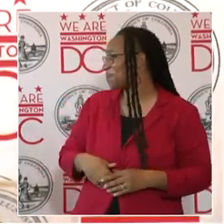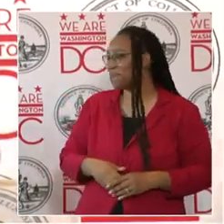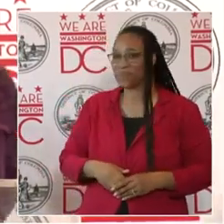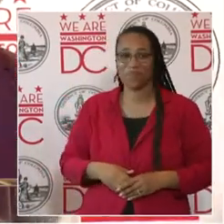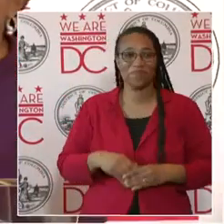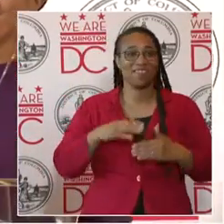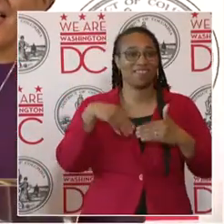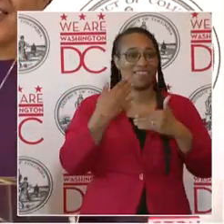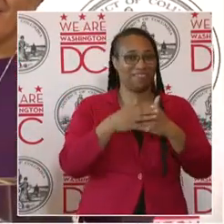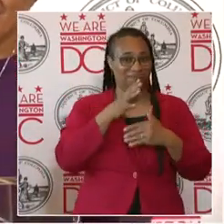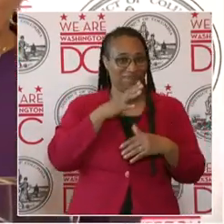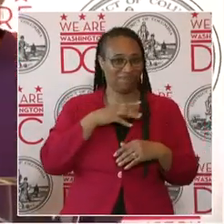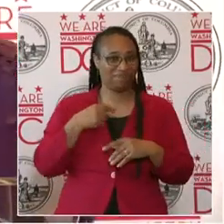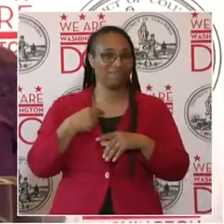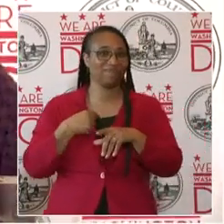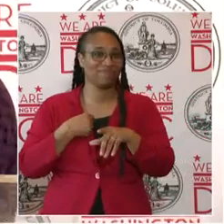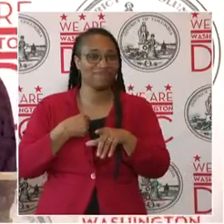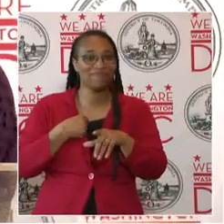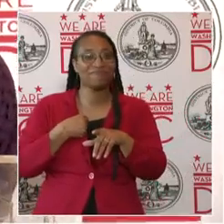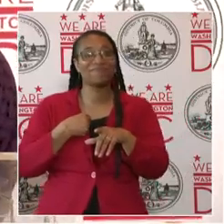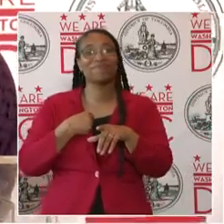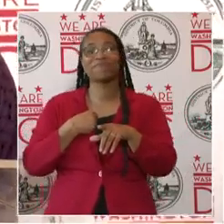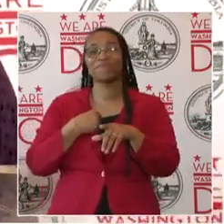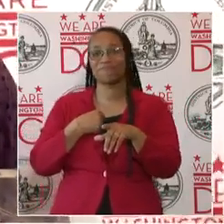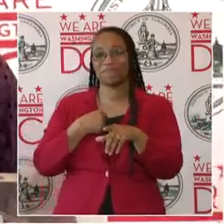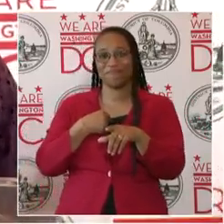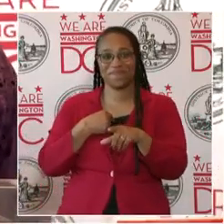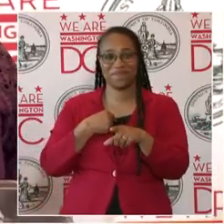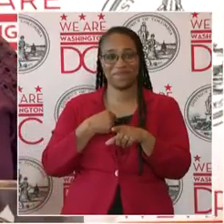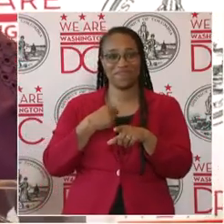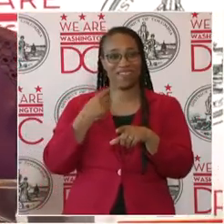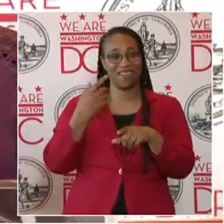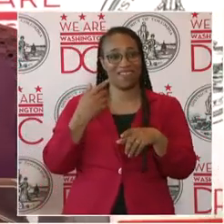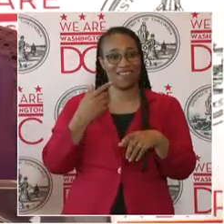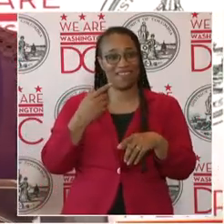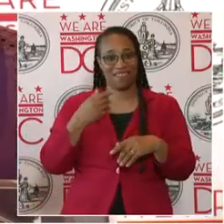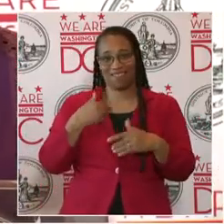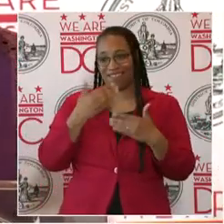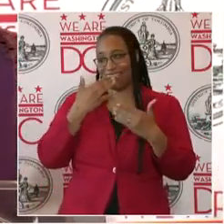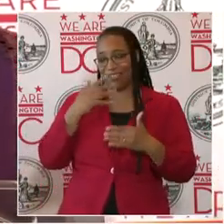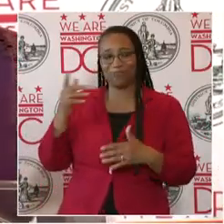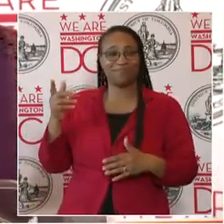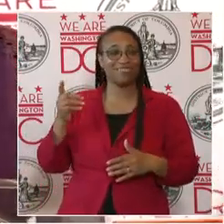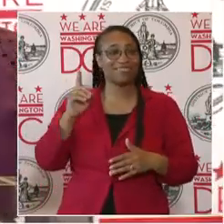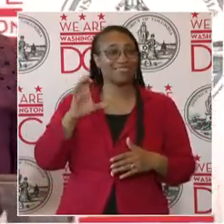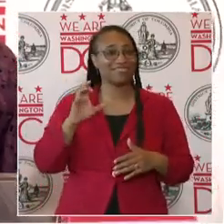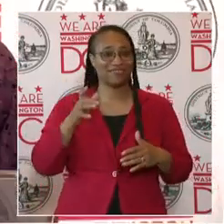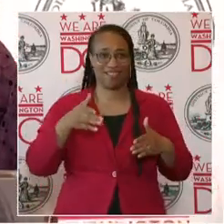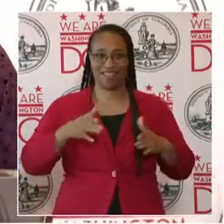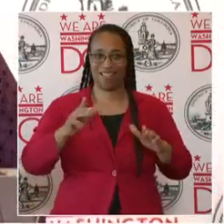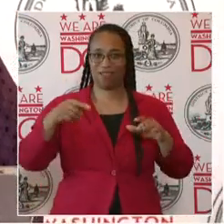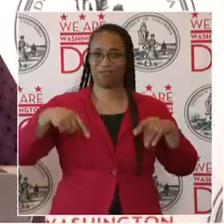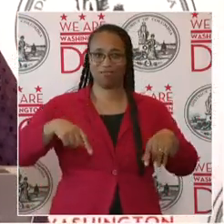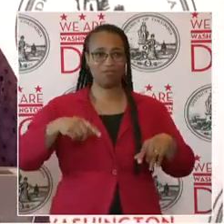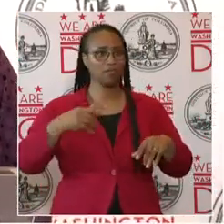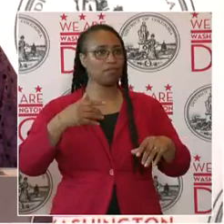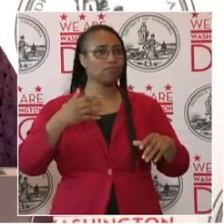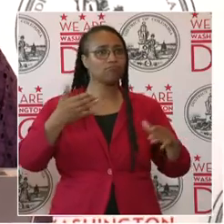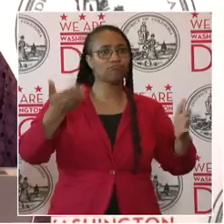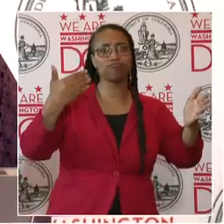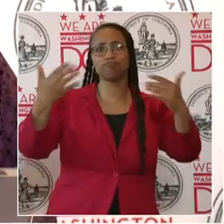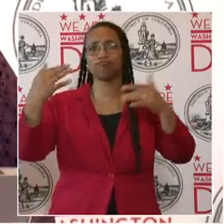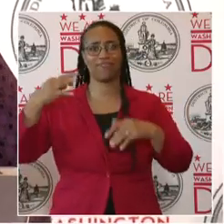Hello, my name is Charlotte Mack, and I would just like to say I thank the District of Columbia for allowing me to be able to volunteer as much as I